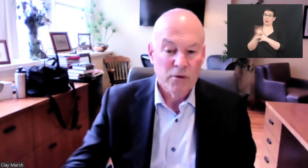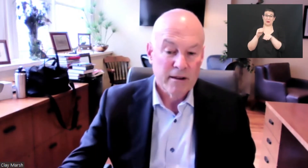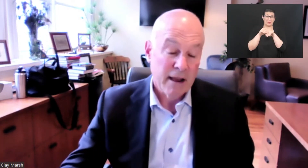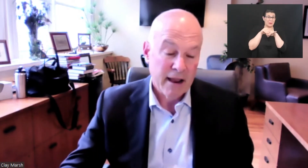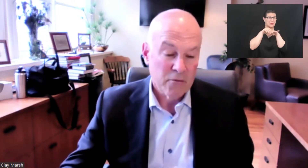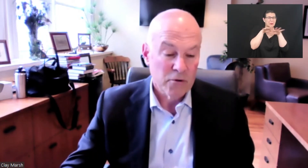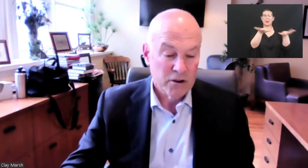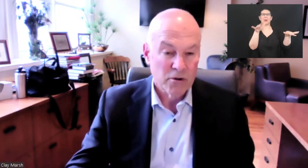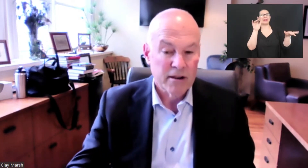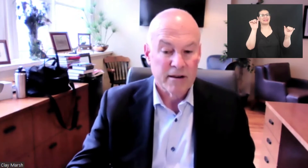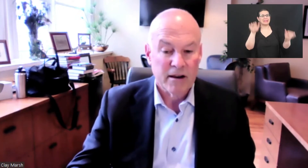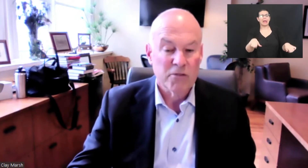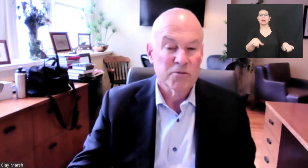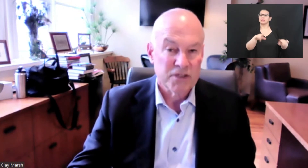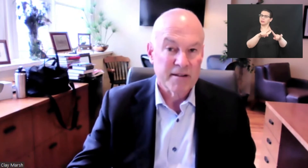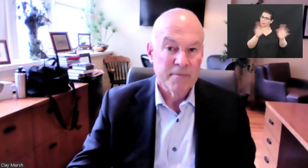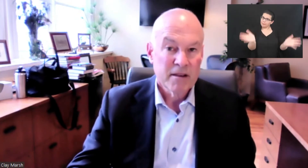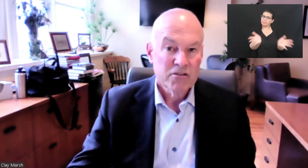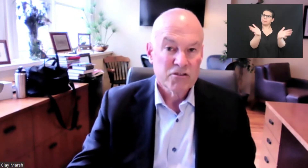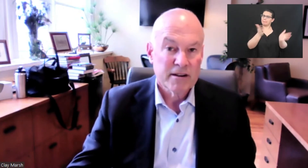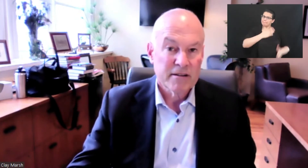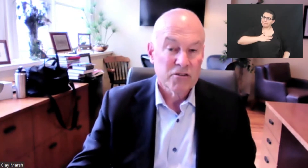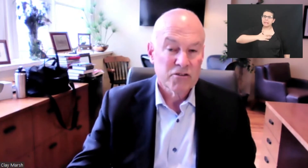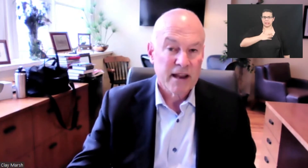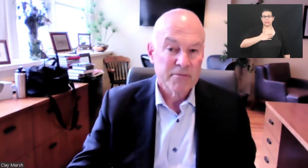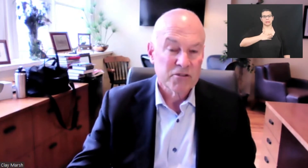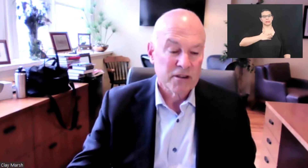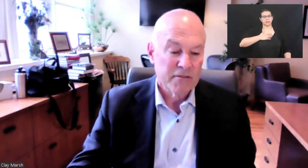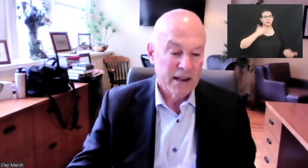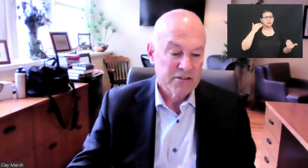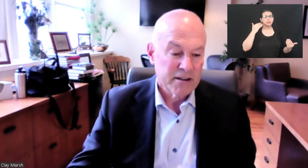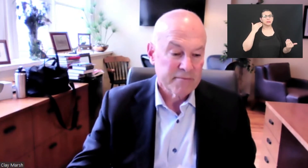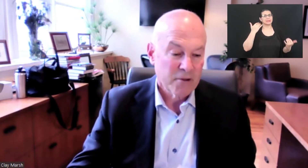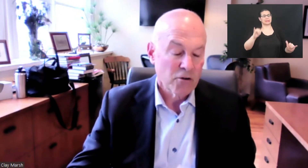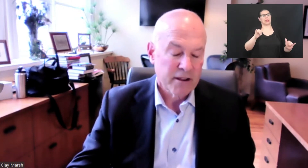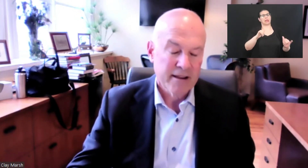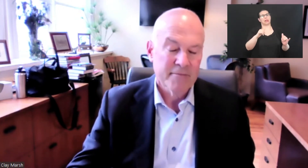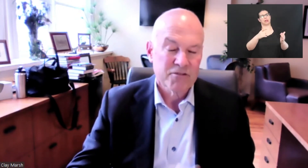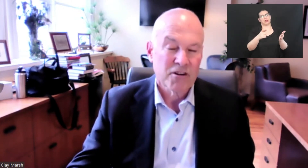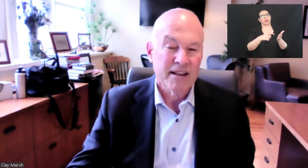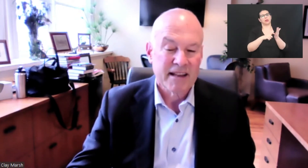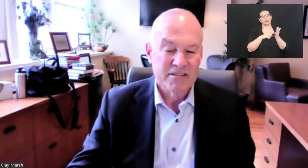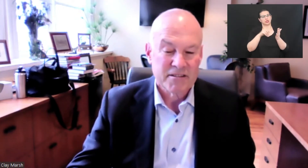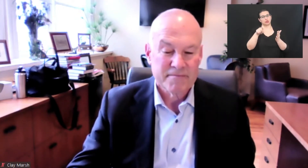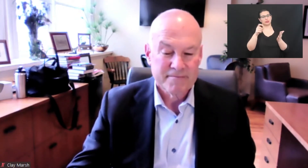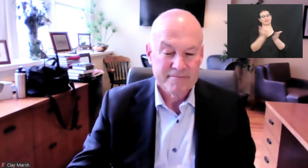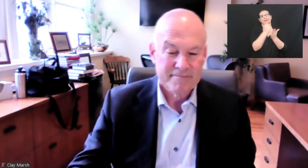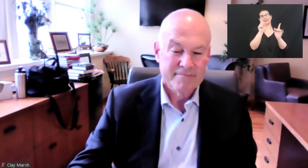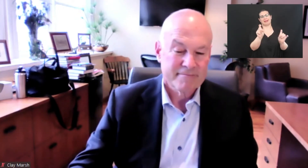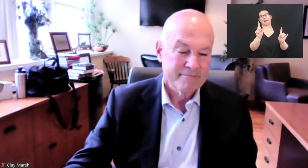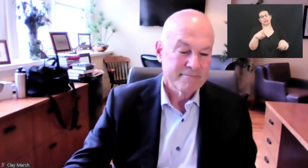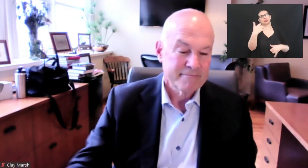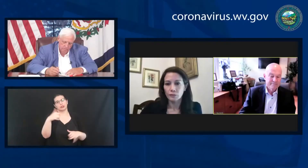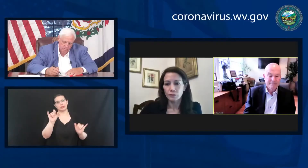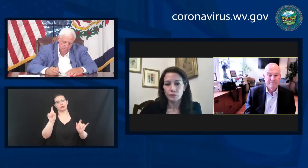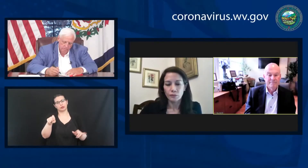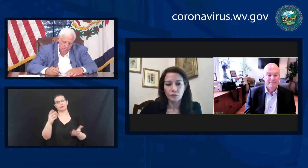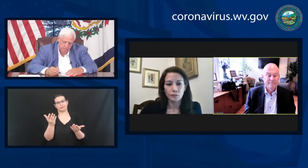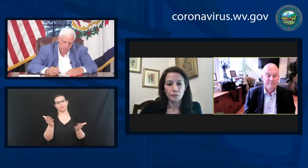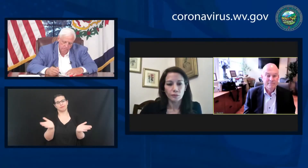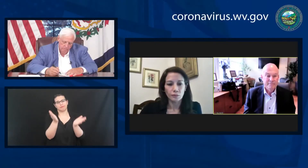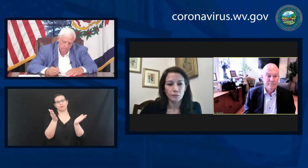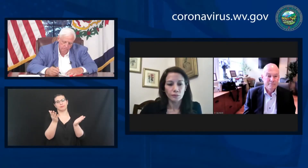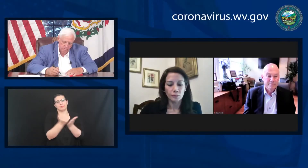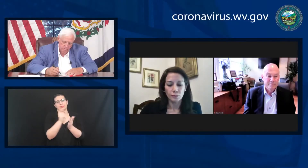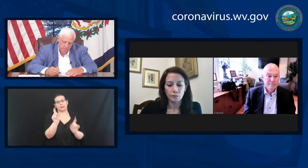absolutely, I would agree 100% you should absolutely get vaccinated, or I'm sorry, get tested. All right,